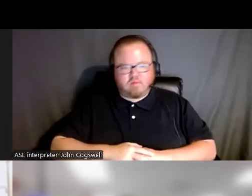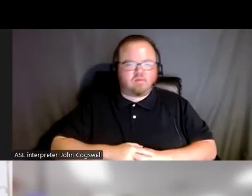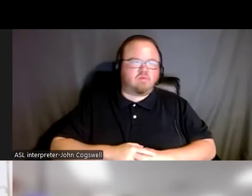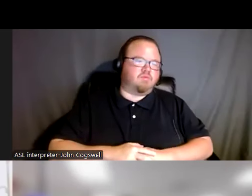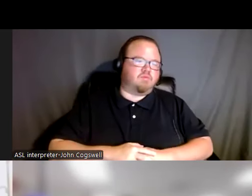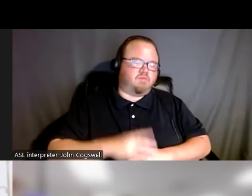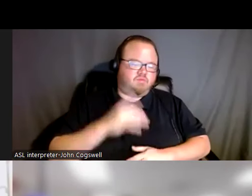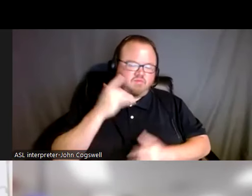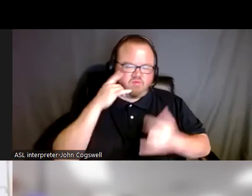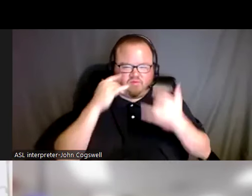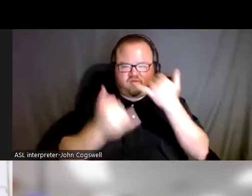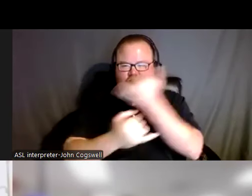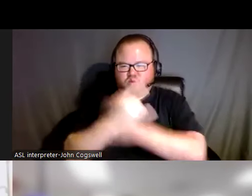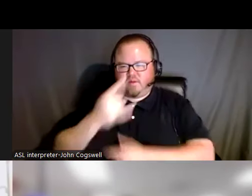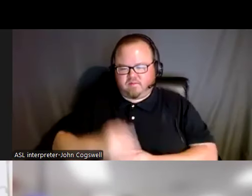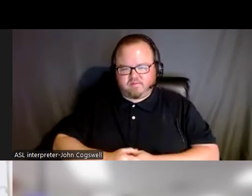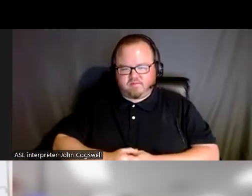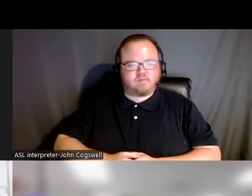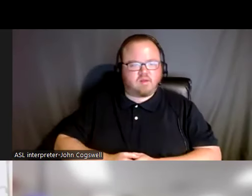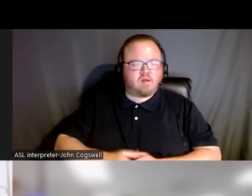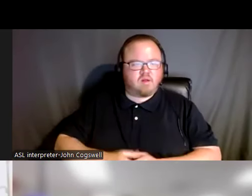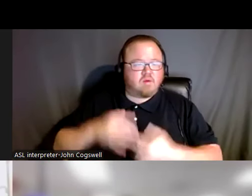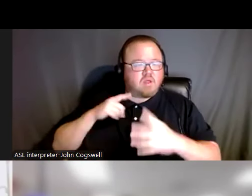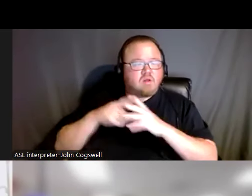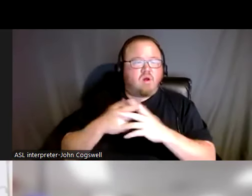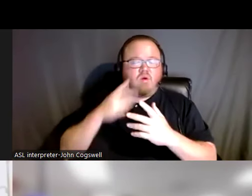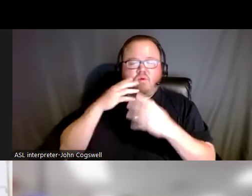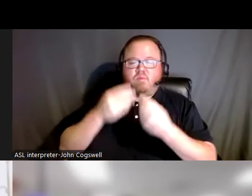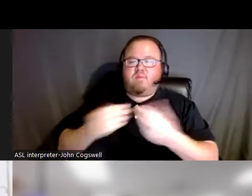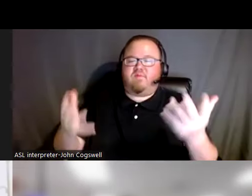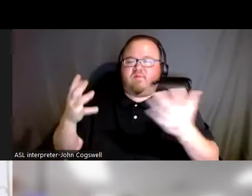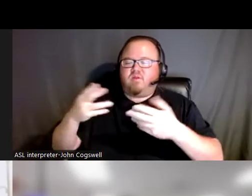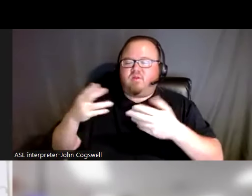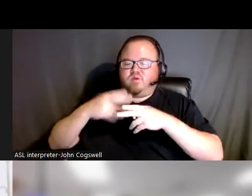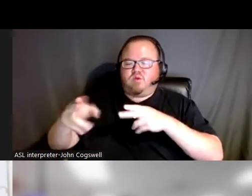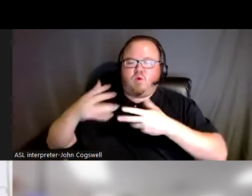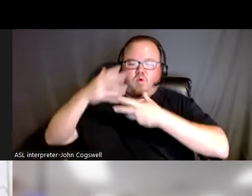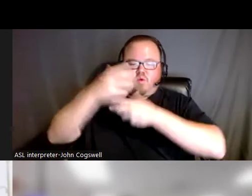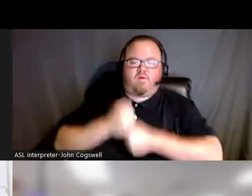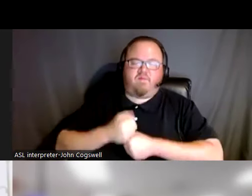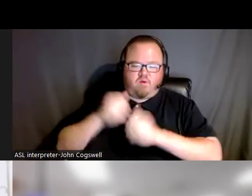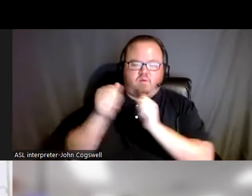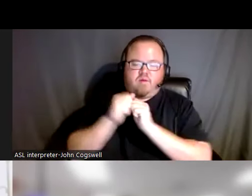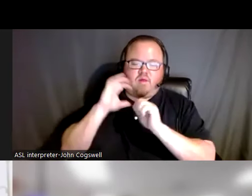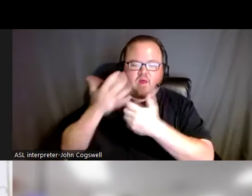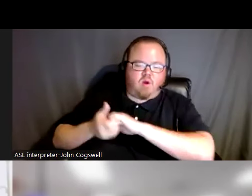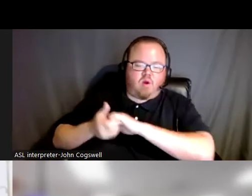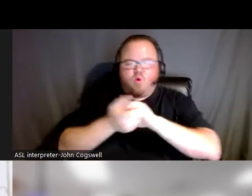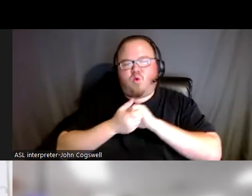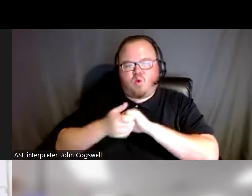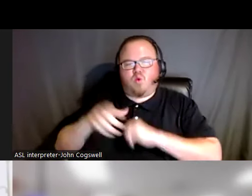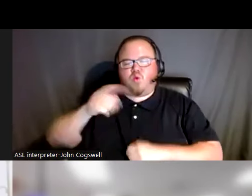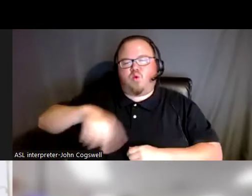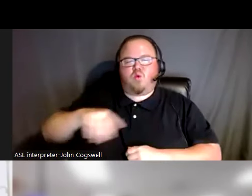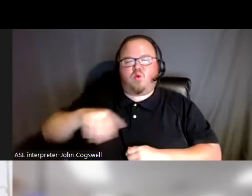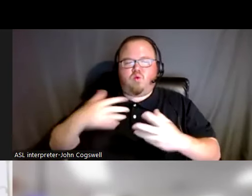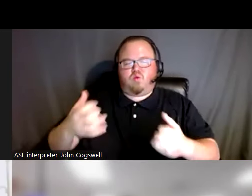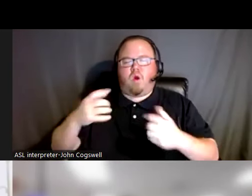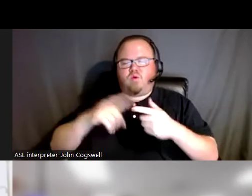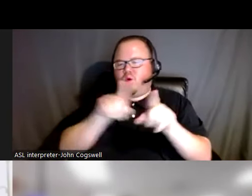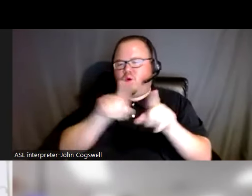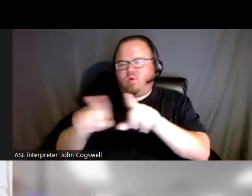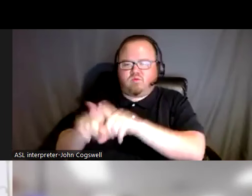for today. And we'd like to start by providing a quick overview of our coalition. But before we do that, we want to